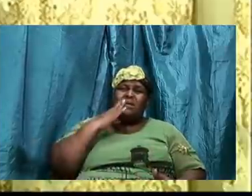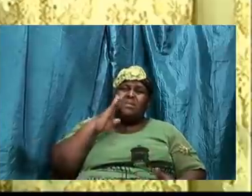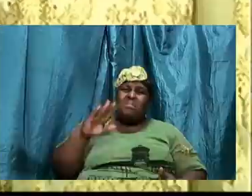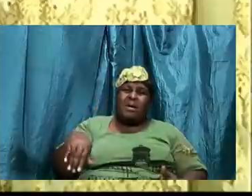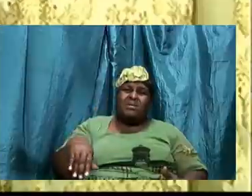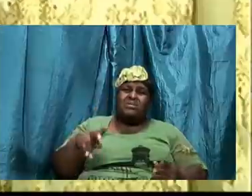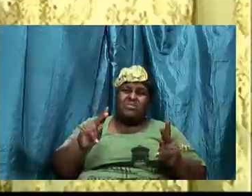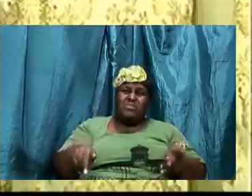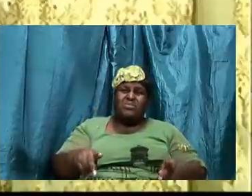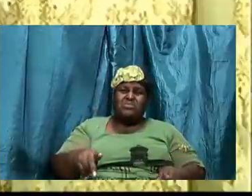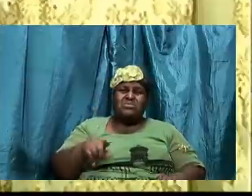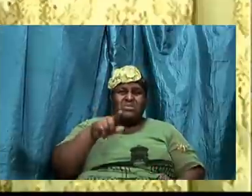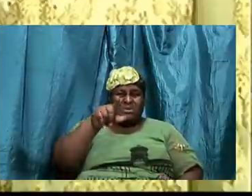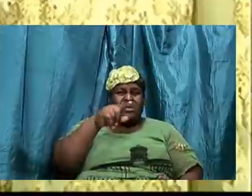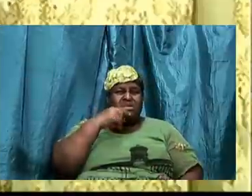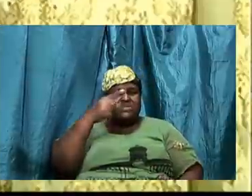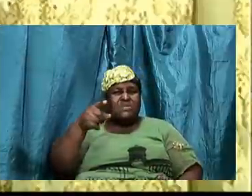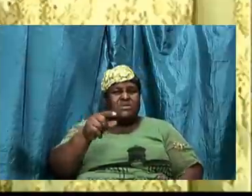a child of God,